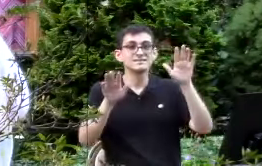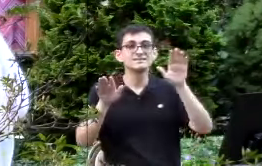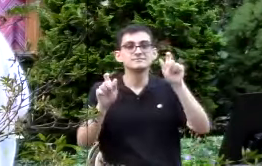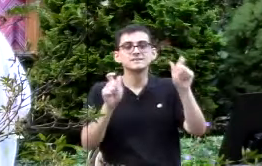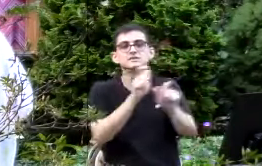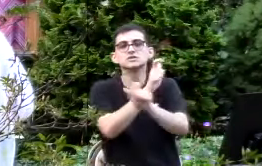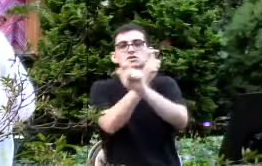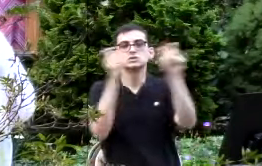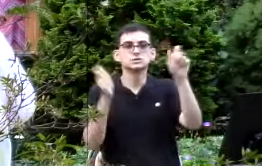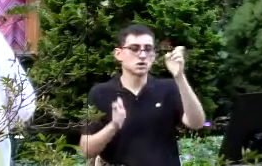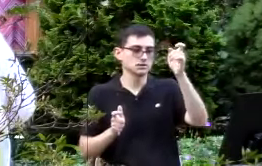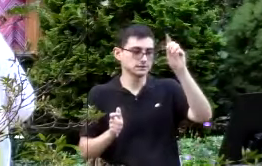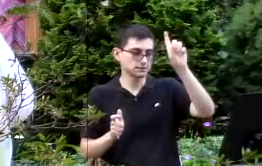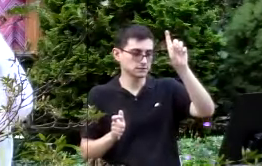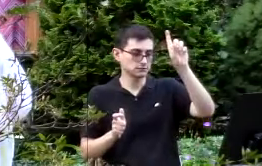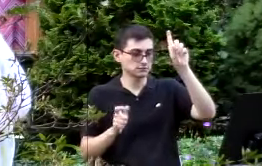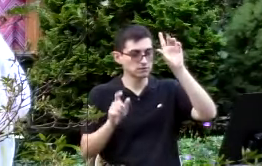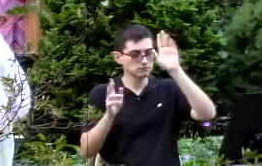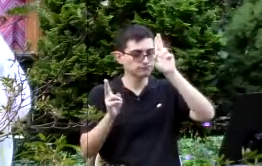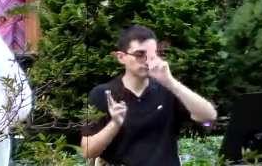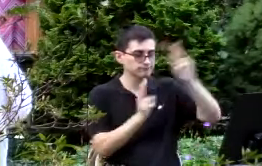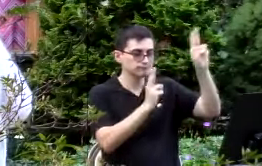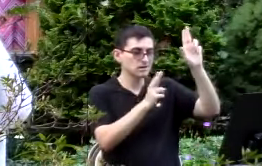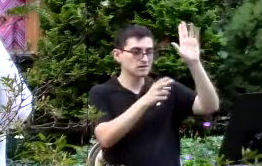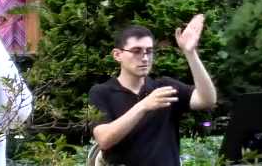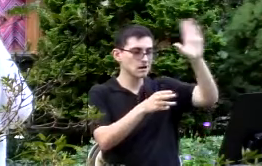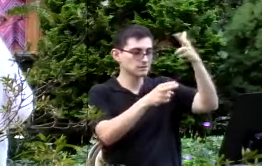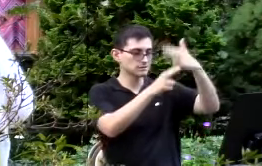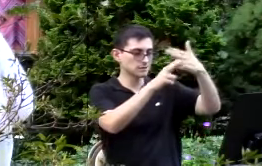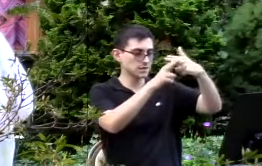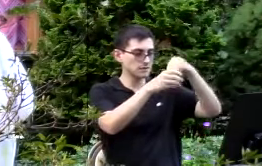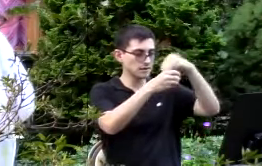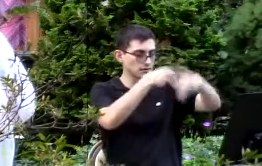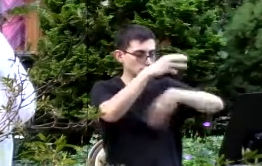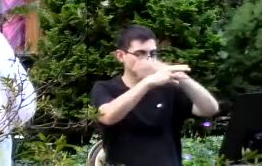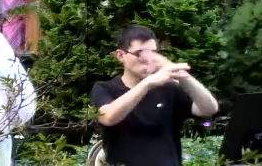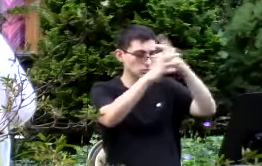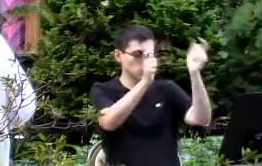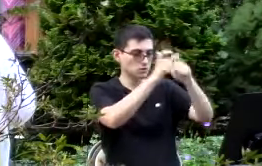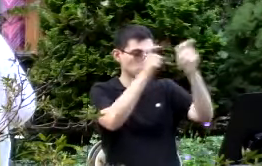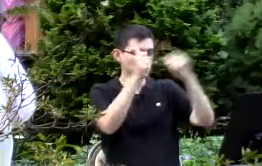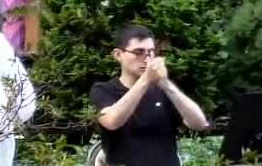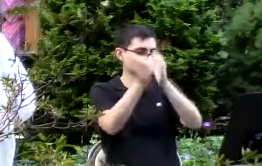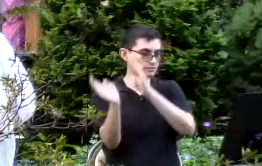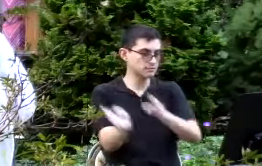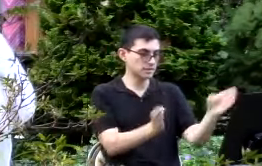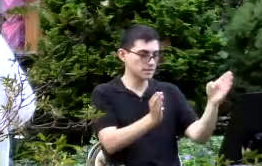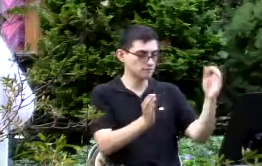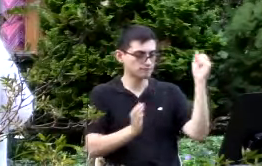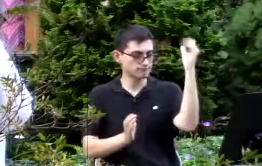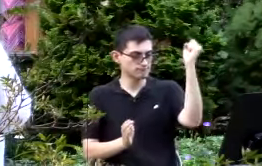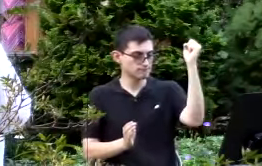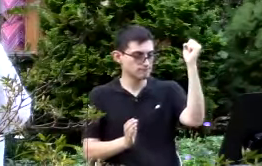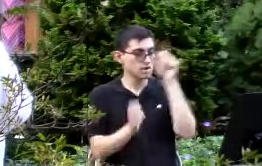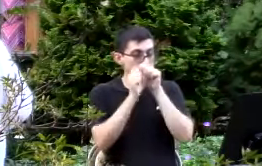B'chayechon uv'yomechon uv'chayei d'chul Beit Yisrael, Ba'agala uv'izman kariv v'imru, Amen.